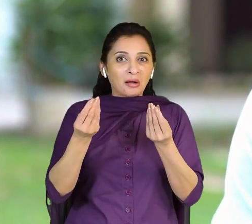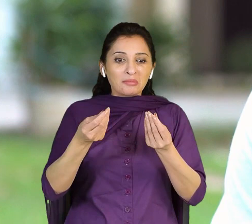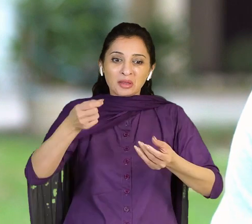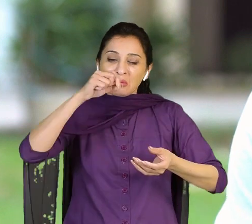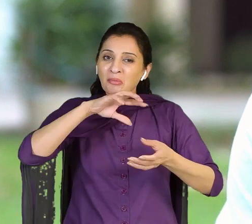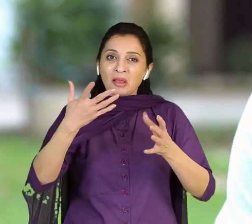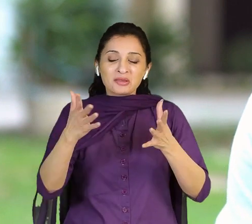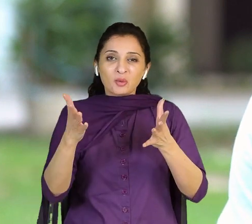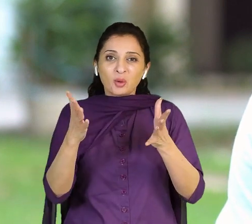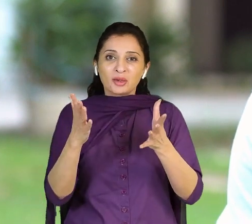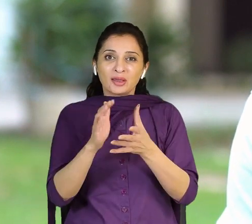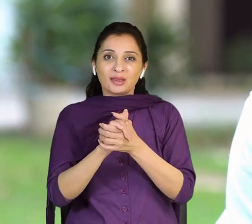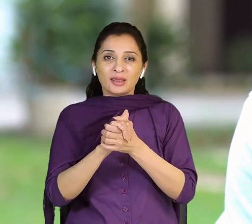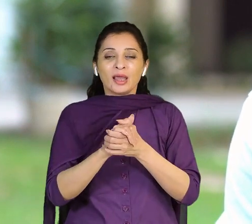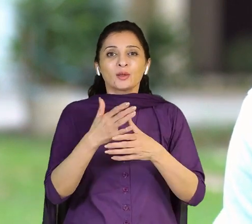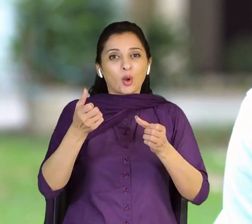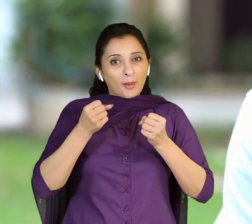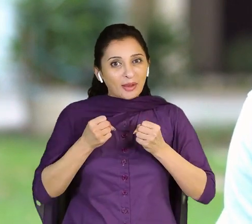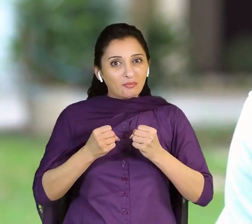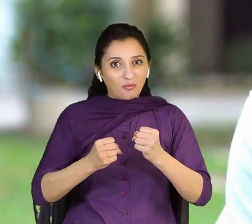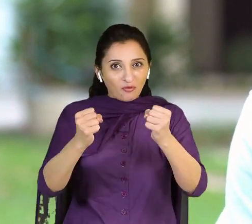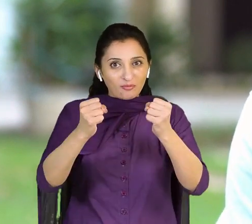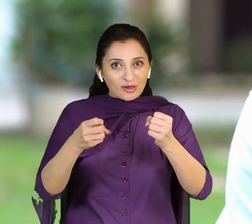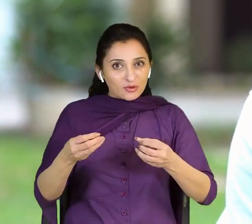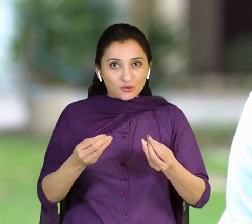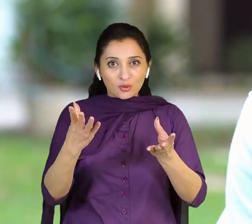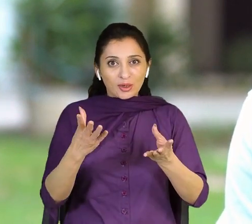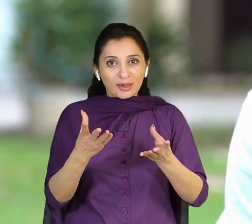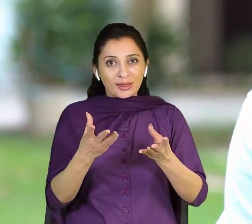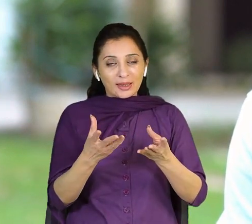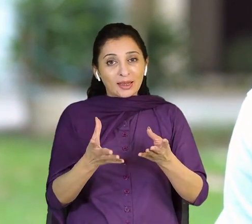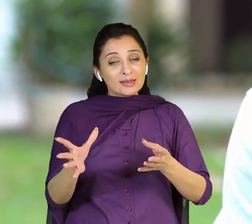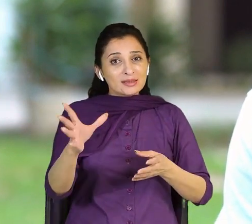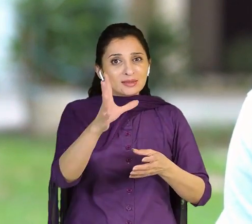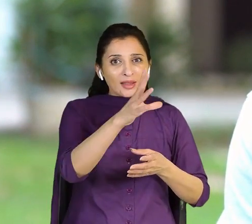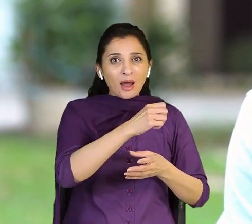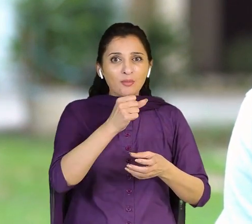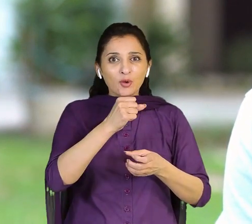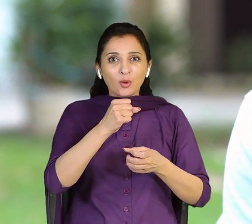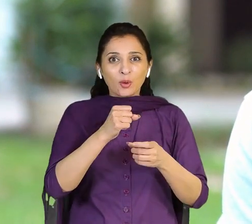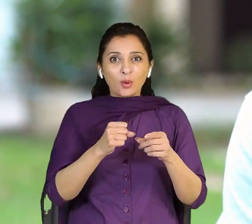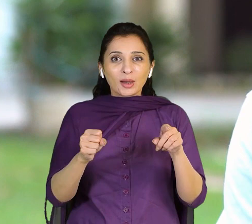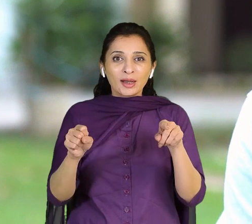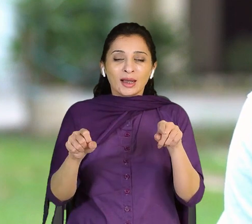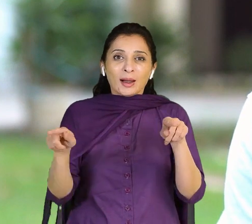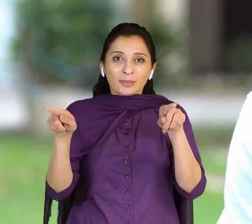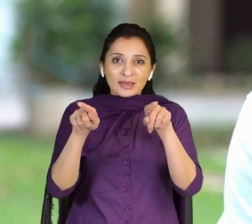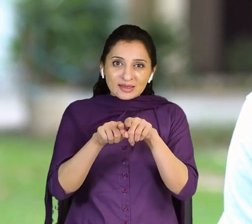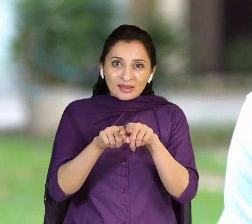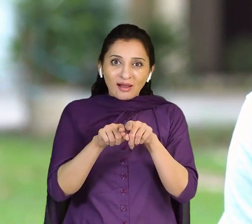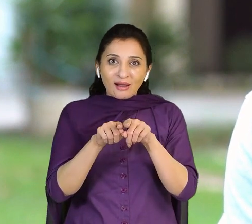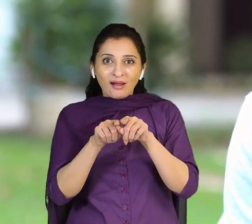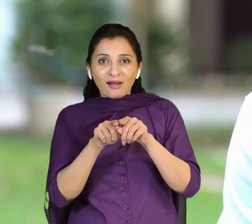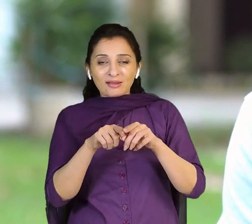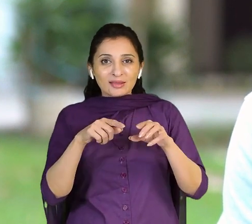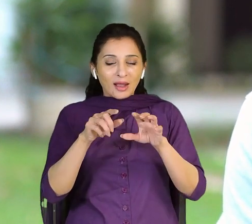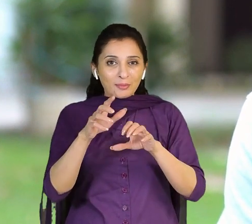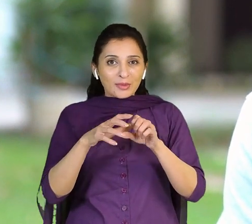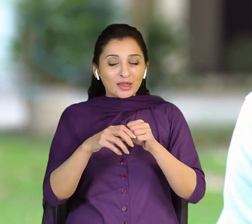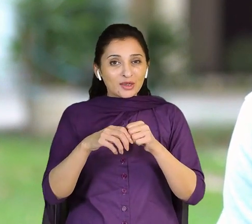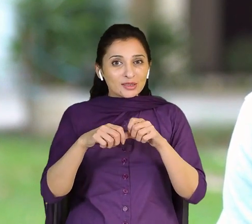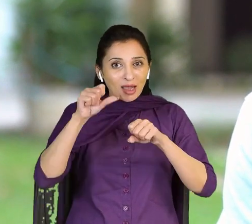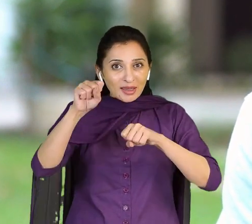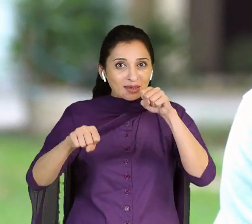well. But if we start a movement where every single person makes a pact where they shall be using their cycles to